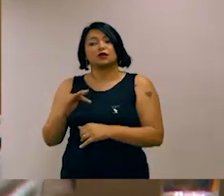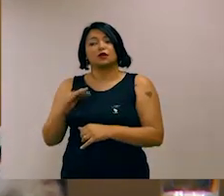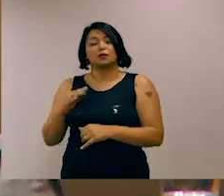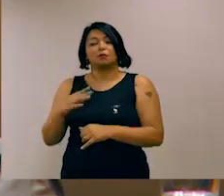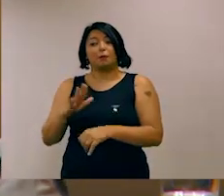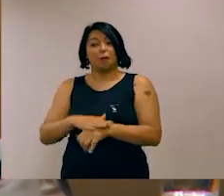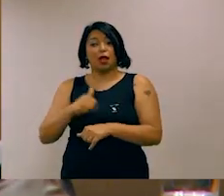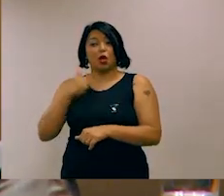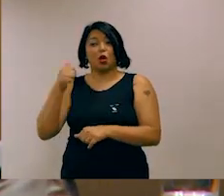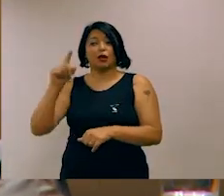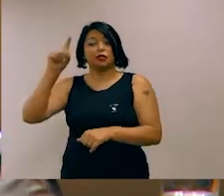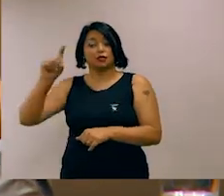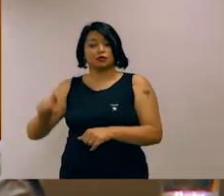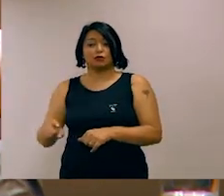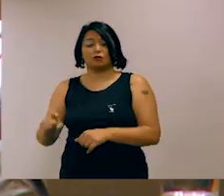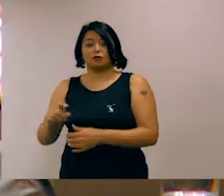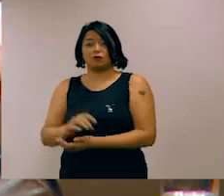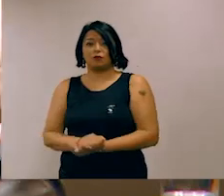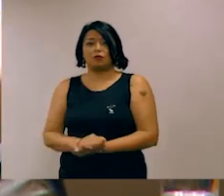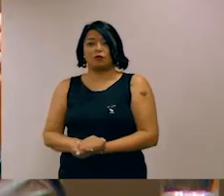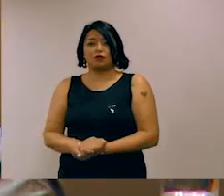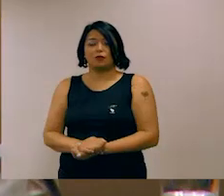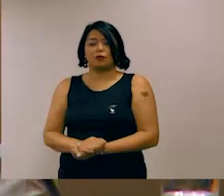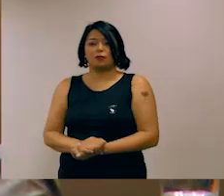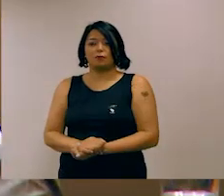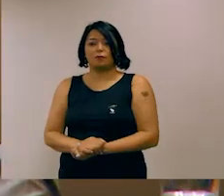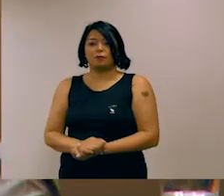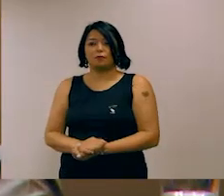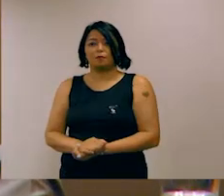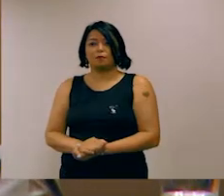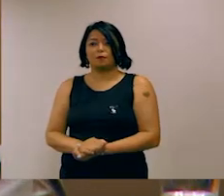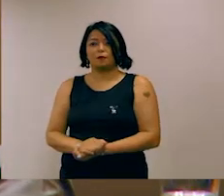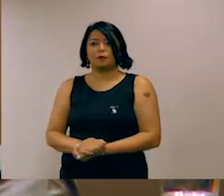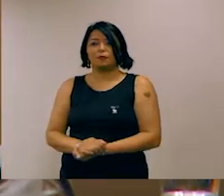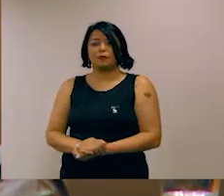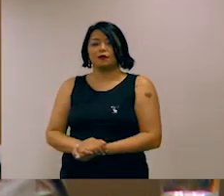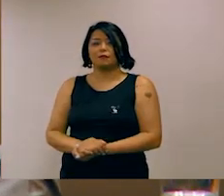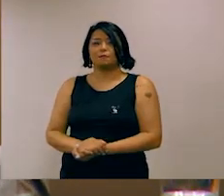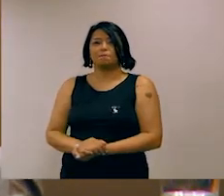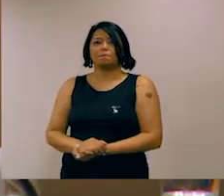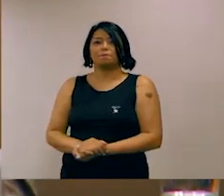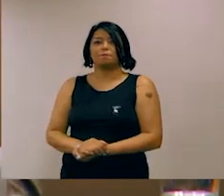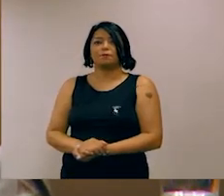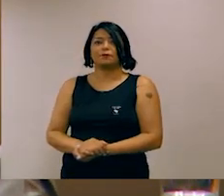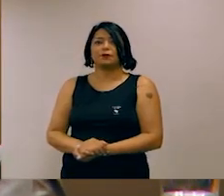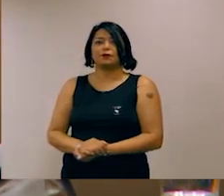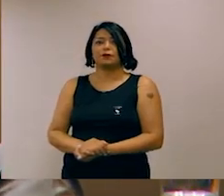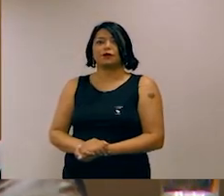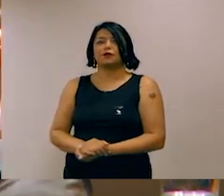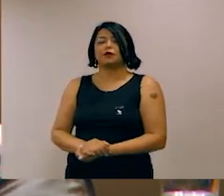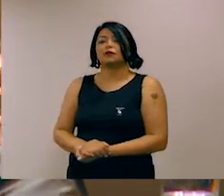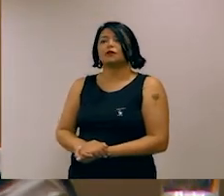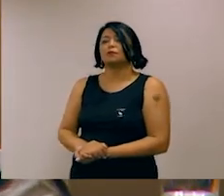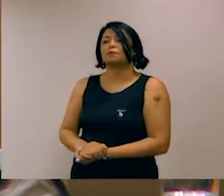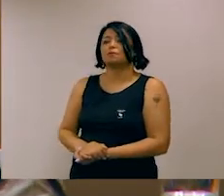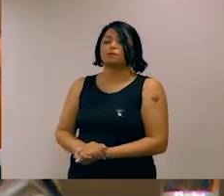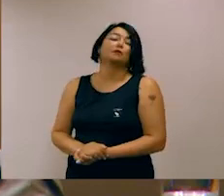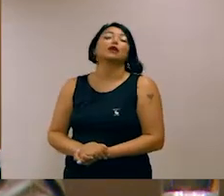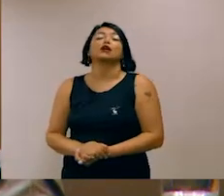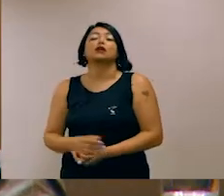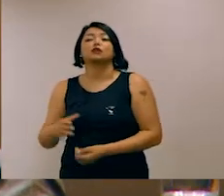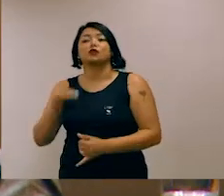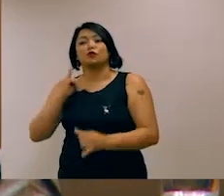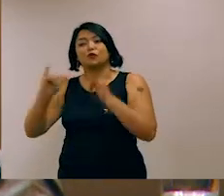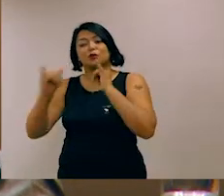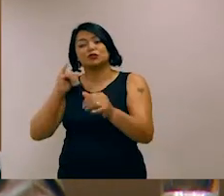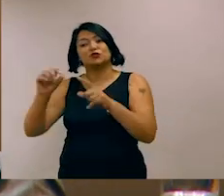familiar with, and maybe social scientists are more familiar with. That's the field that I'm coming from, such as structural equation modeling.